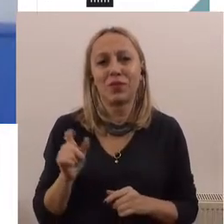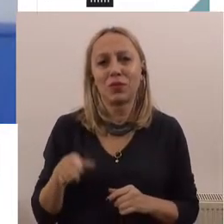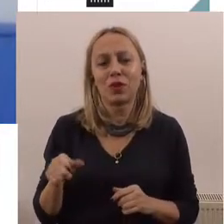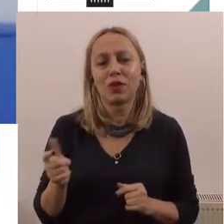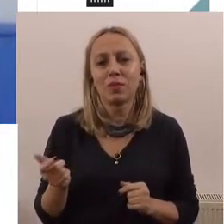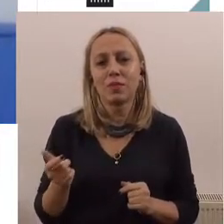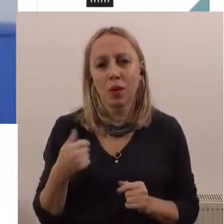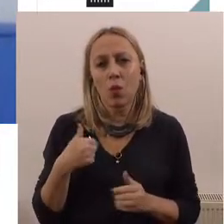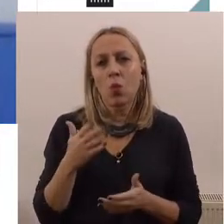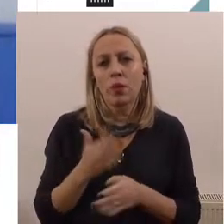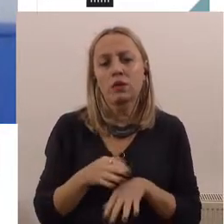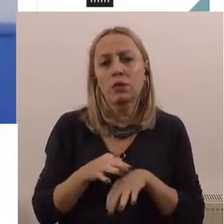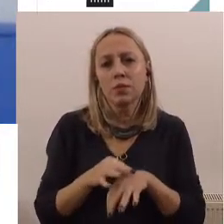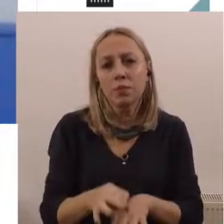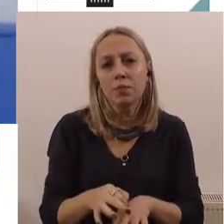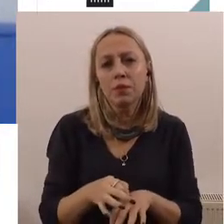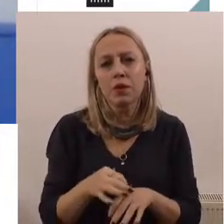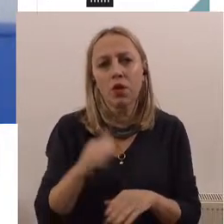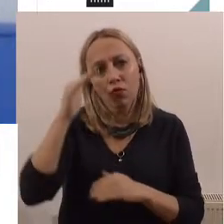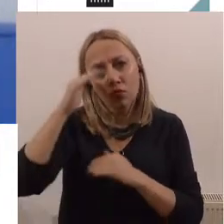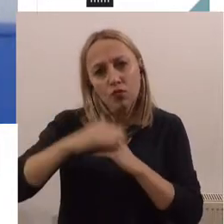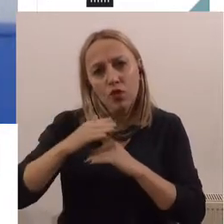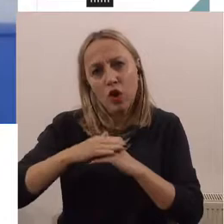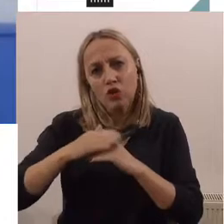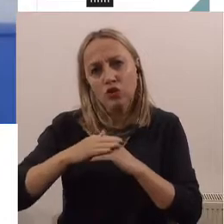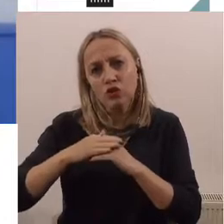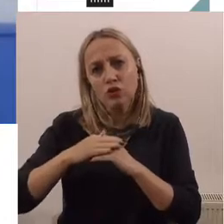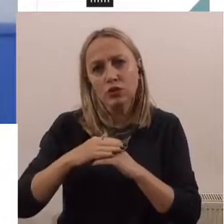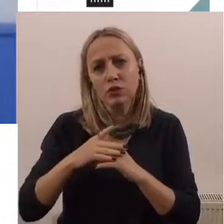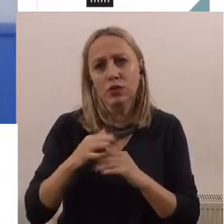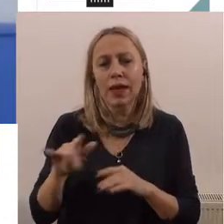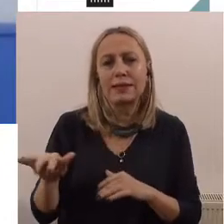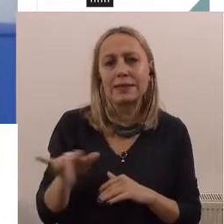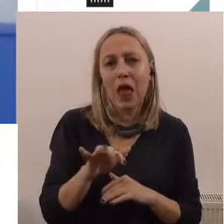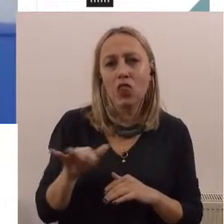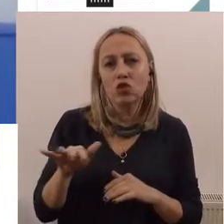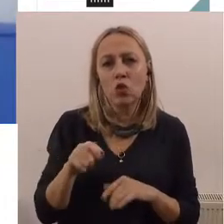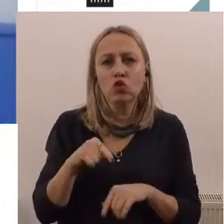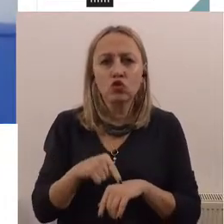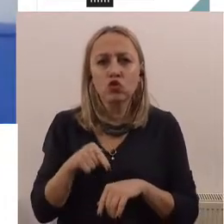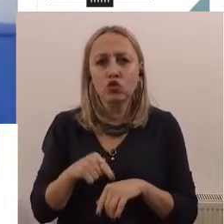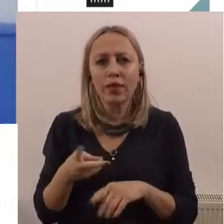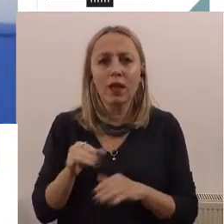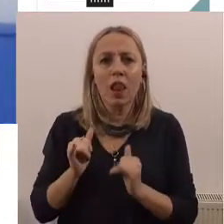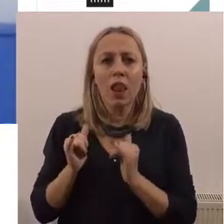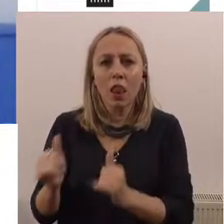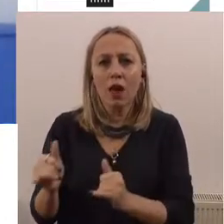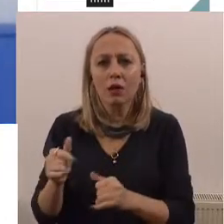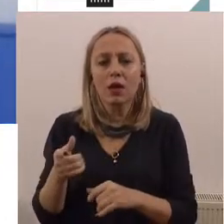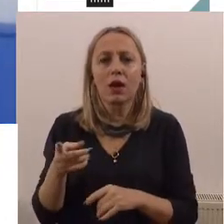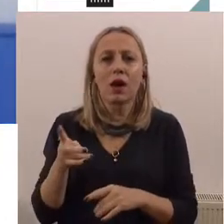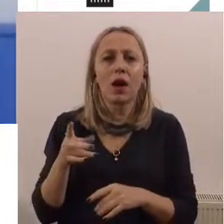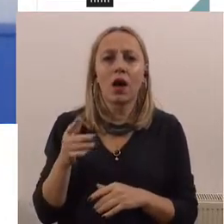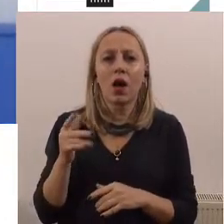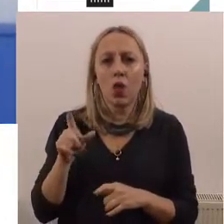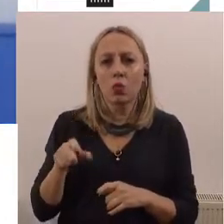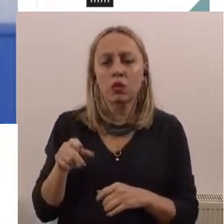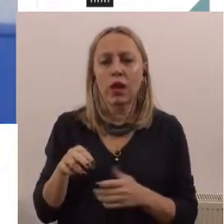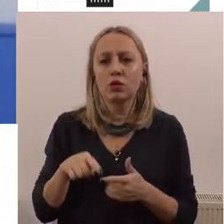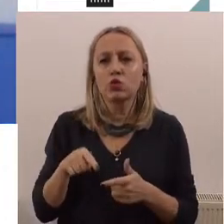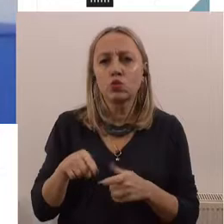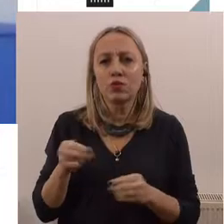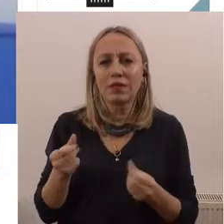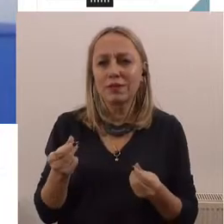We have sensory sensitive evenings. Evenings for people who are sensory sensitive. That's the right word in